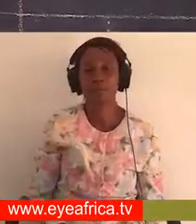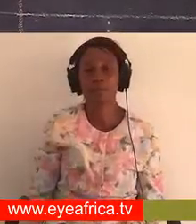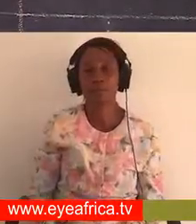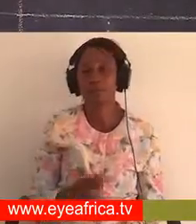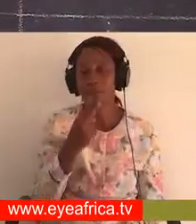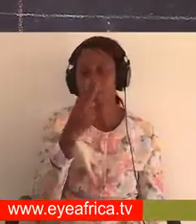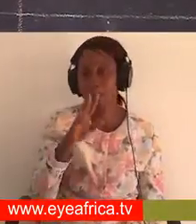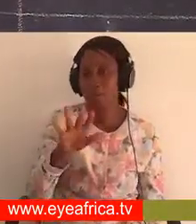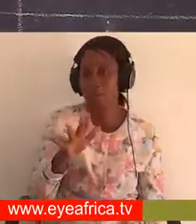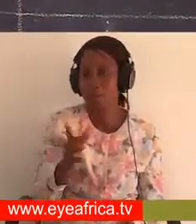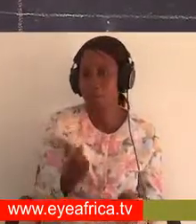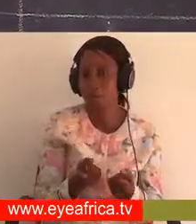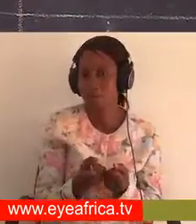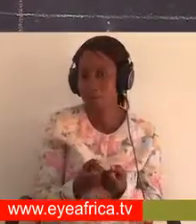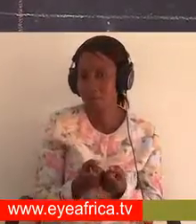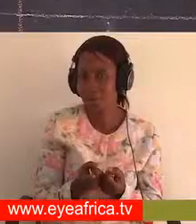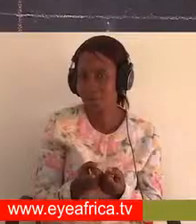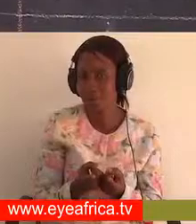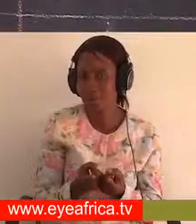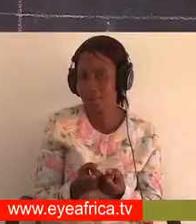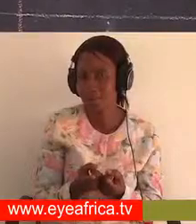Have you seen something?